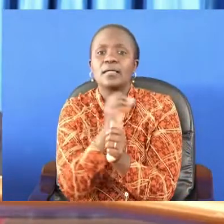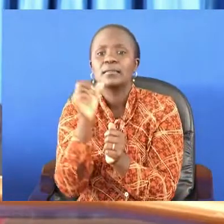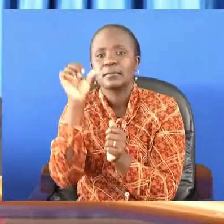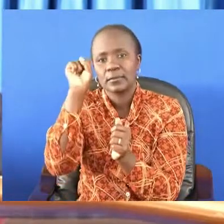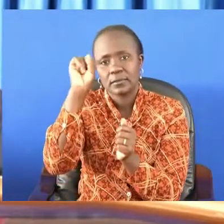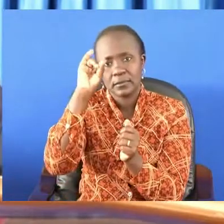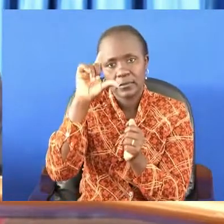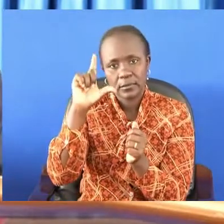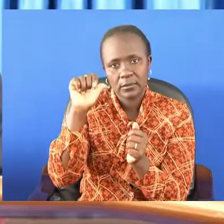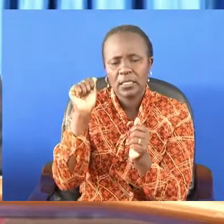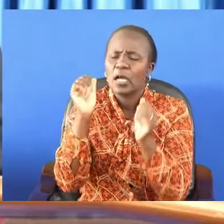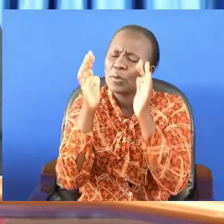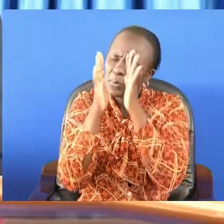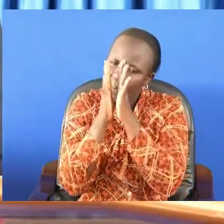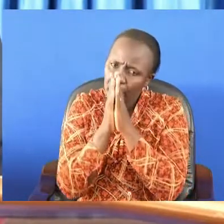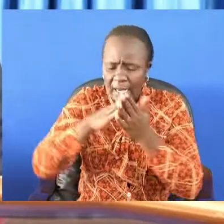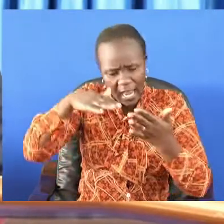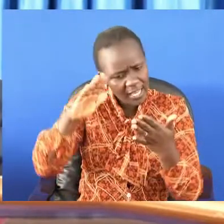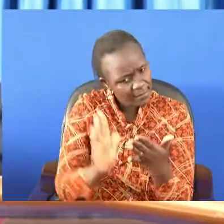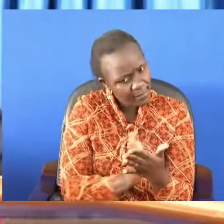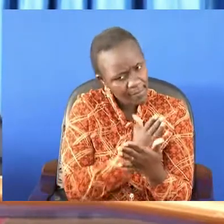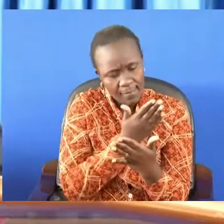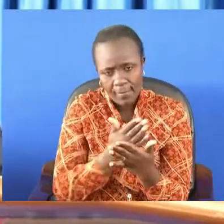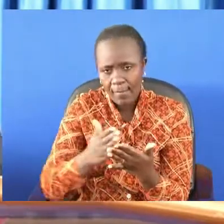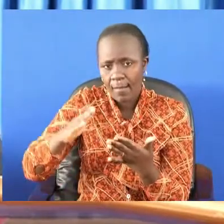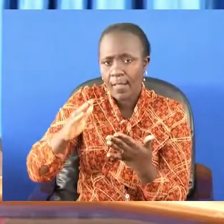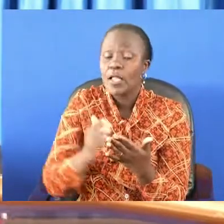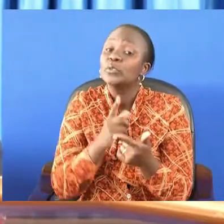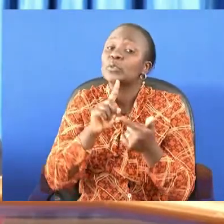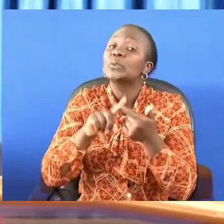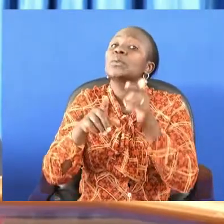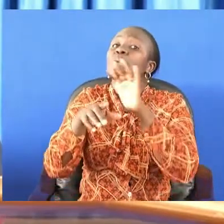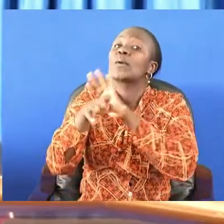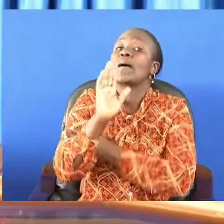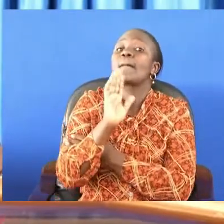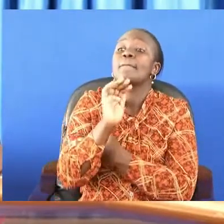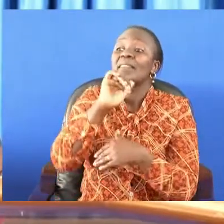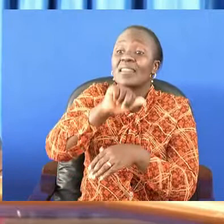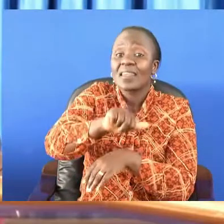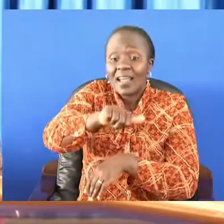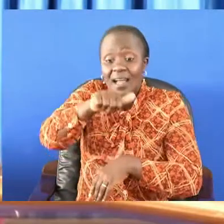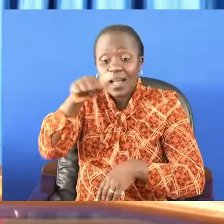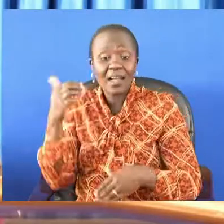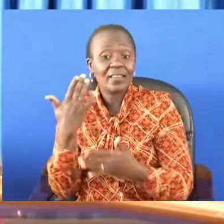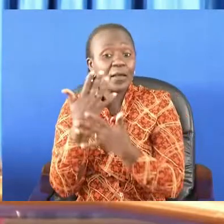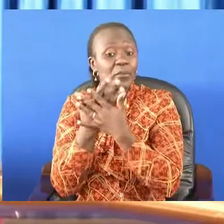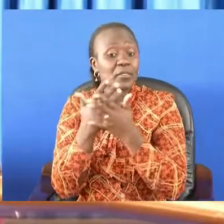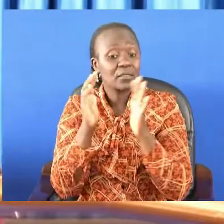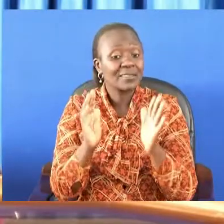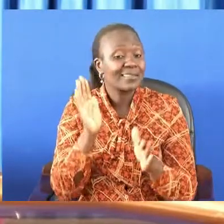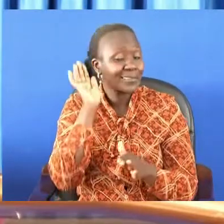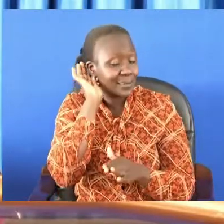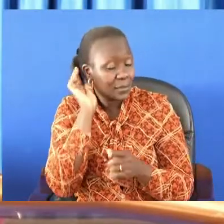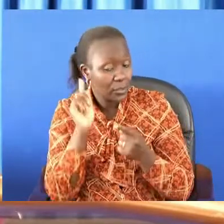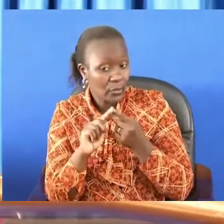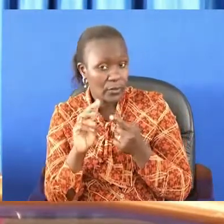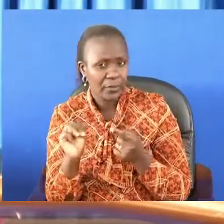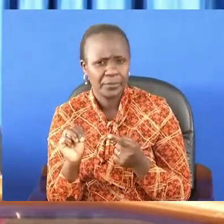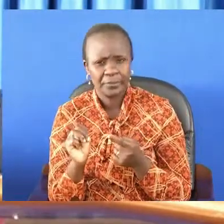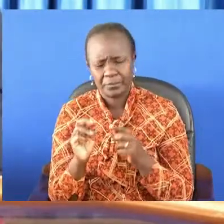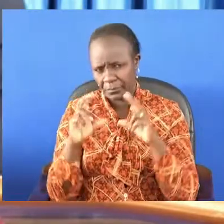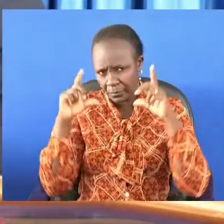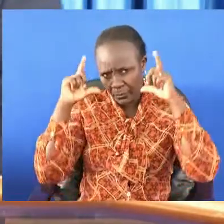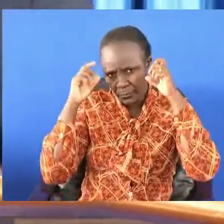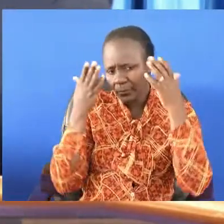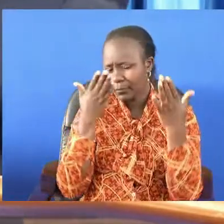praying and singing hymns to God, and the other prisoners were listening to them." I want you to